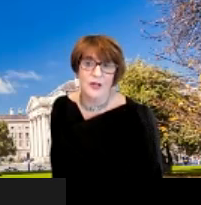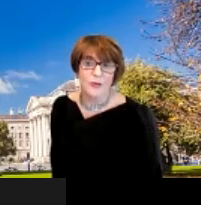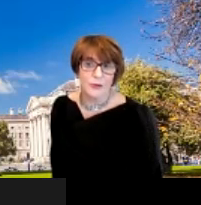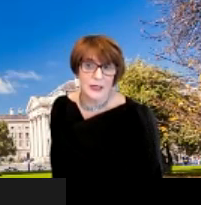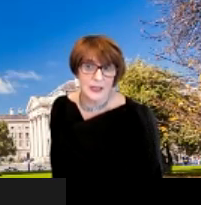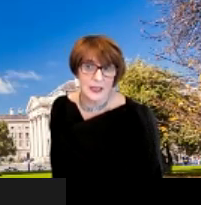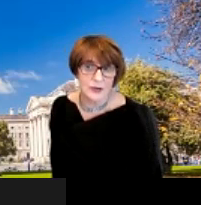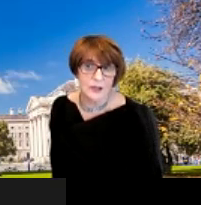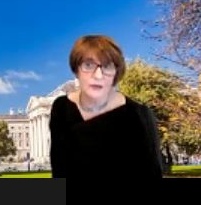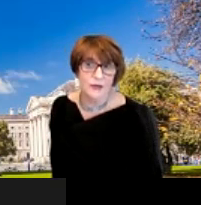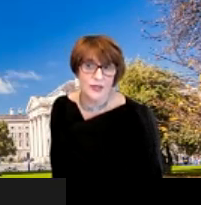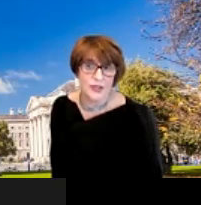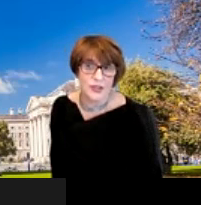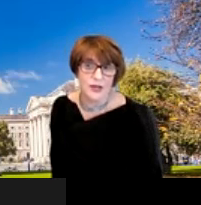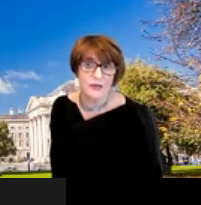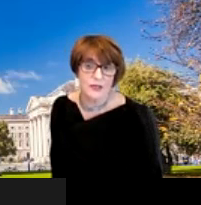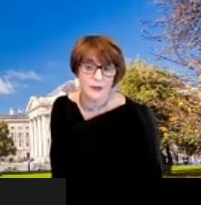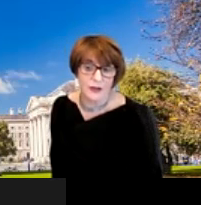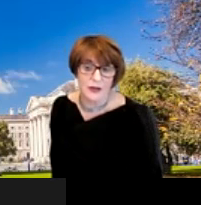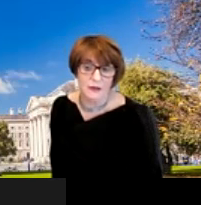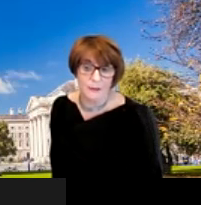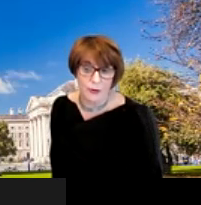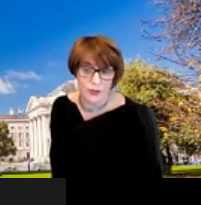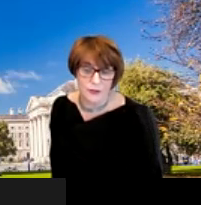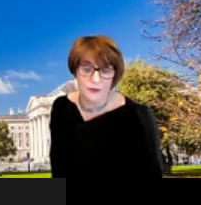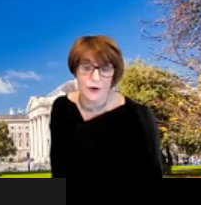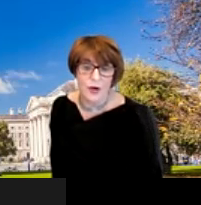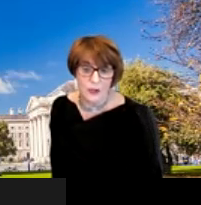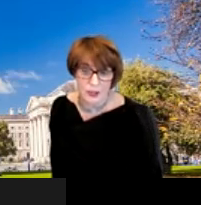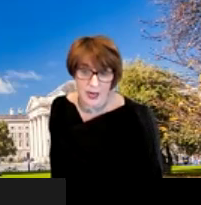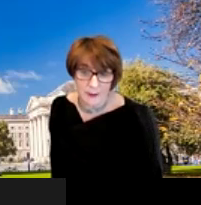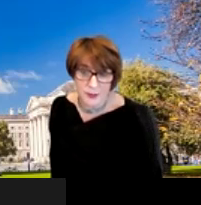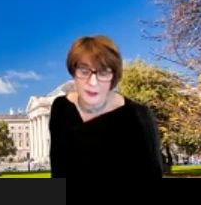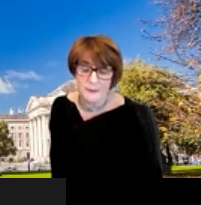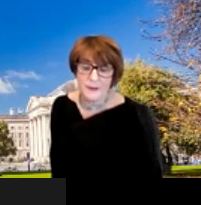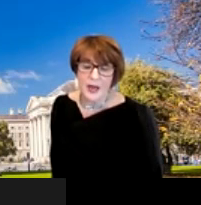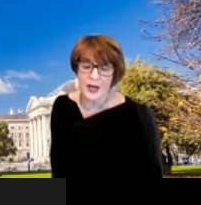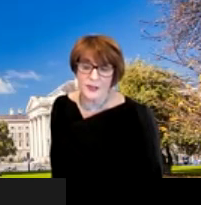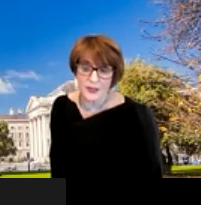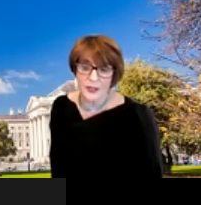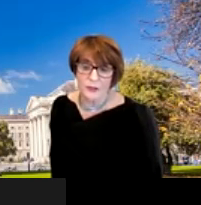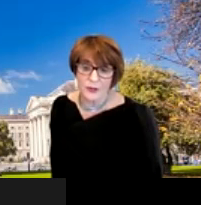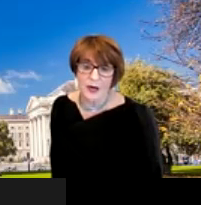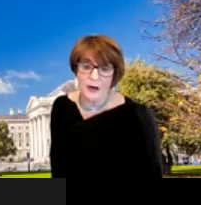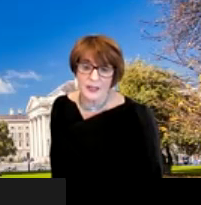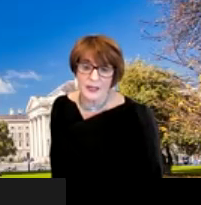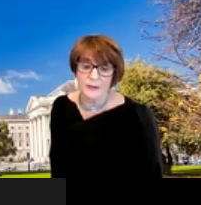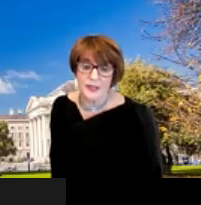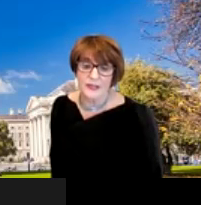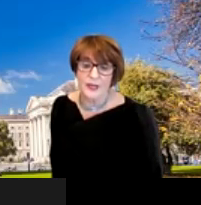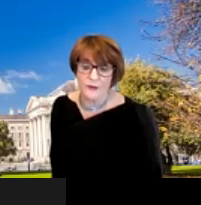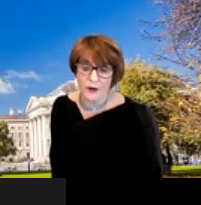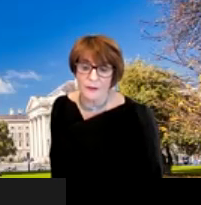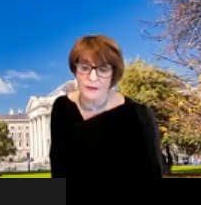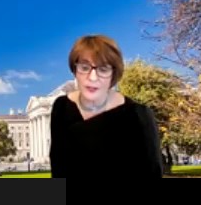5. We will include different questions and areas that we feel are important for us to capture. And I think we are, as everybody